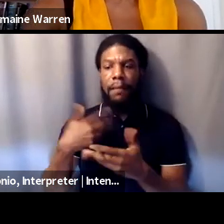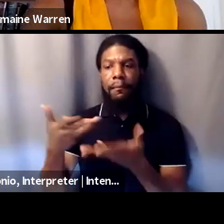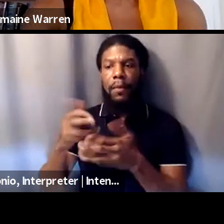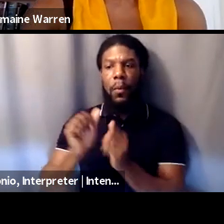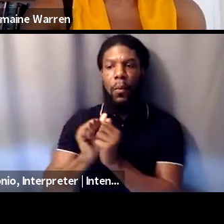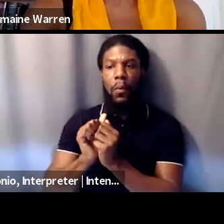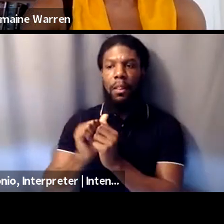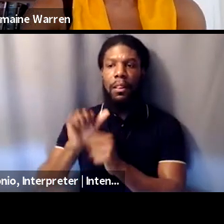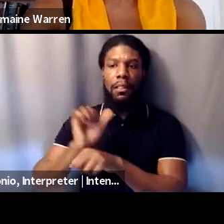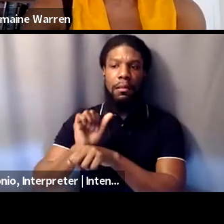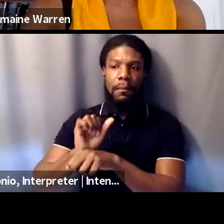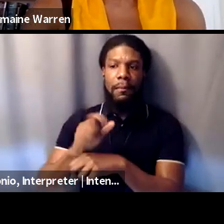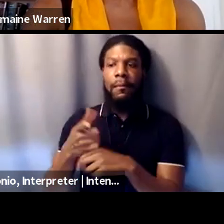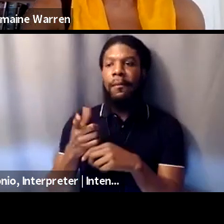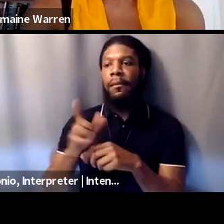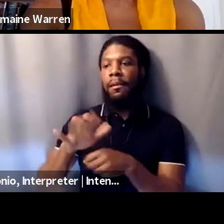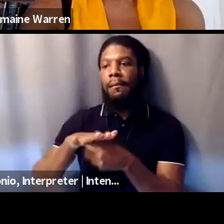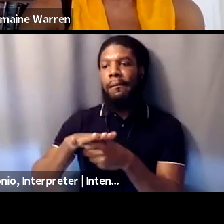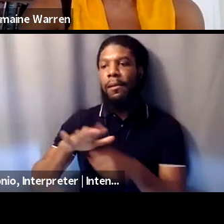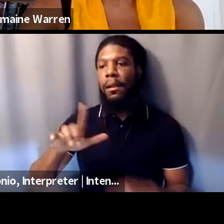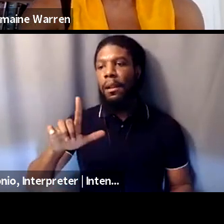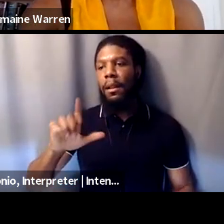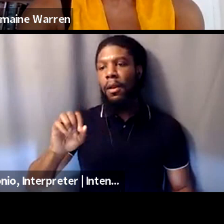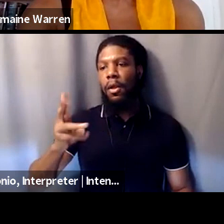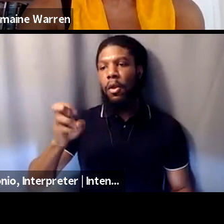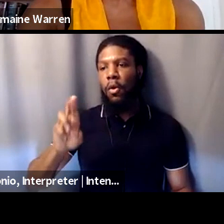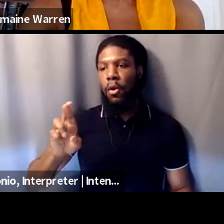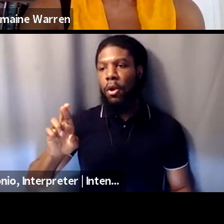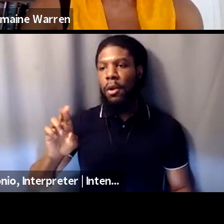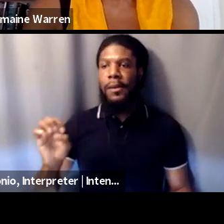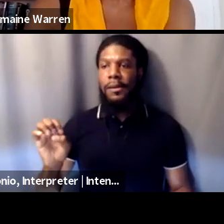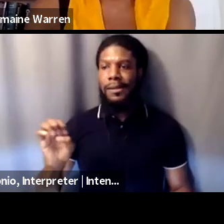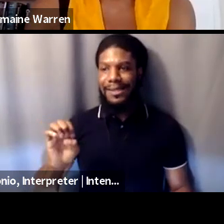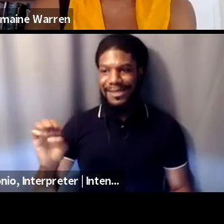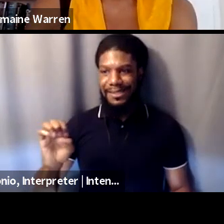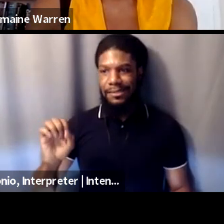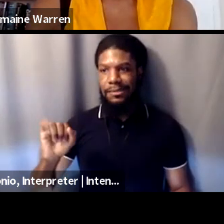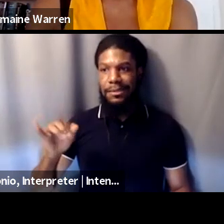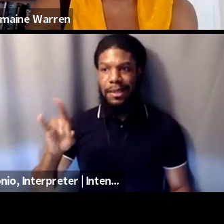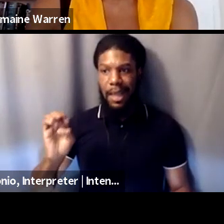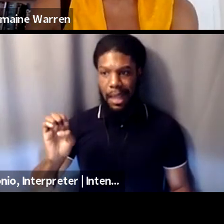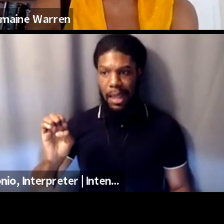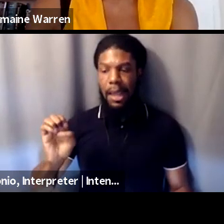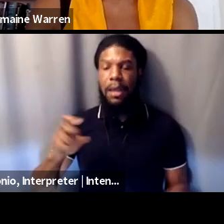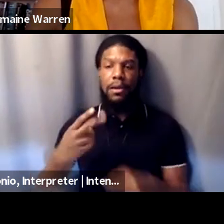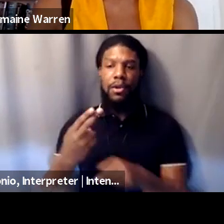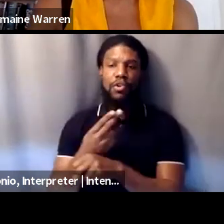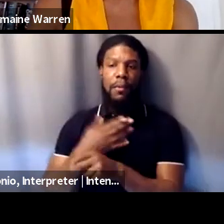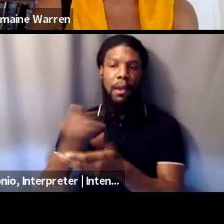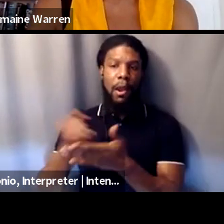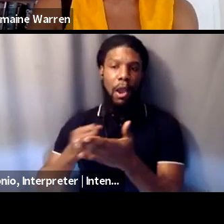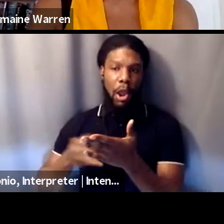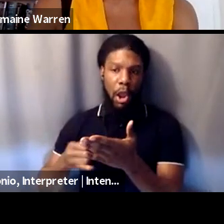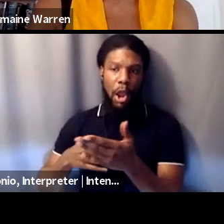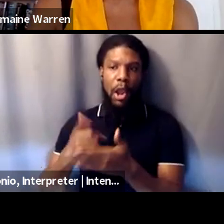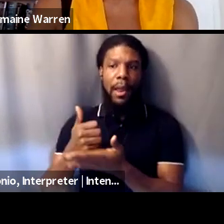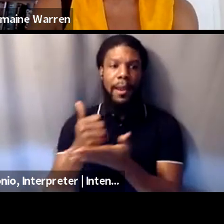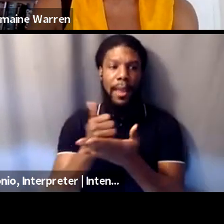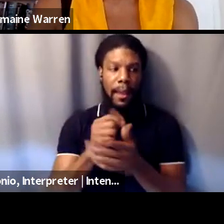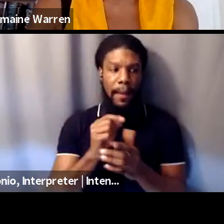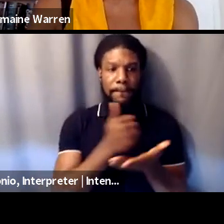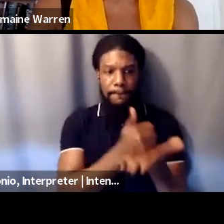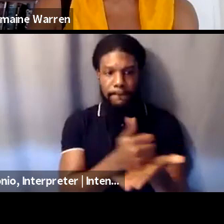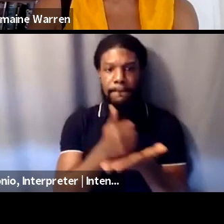part of a facilitator making that happen and using the art network to make that happen. But in terms of the conceptual ask of decolonization and thinking